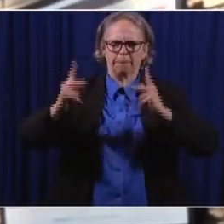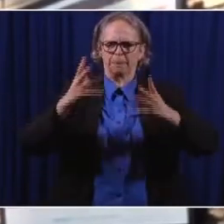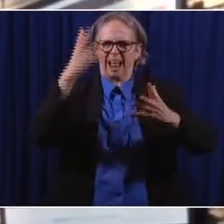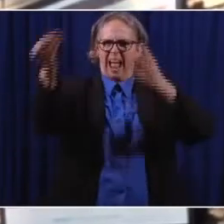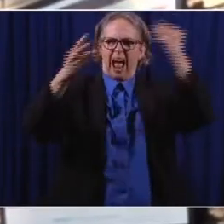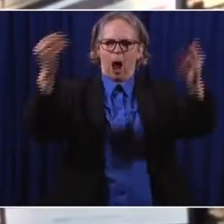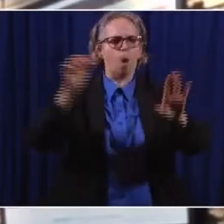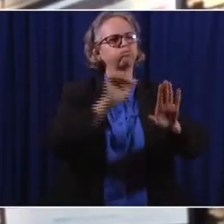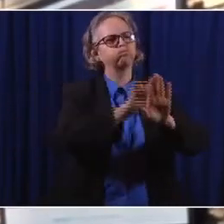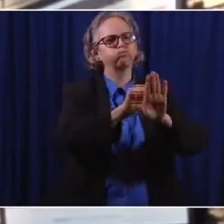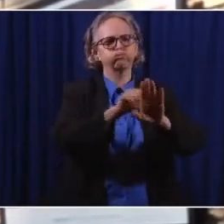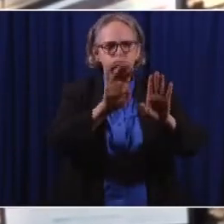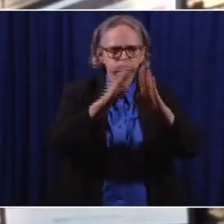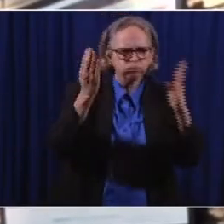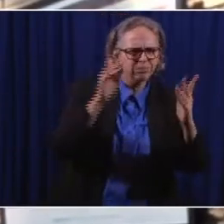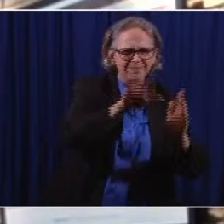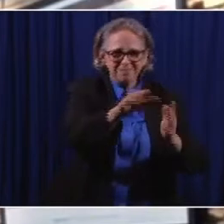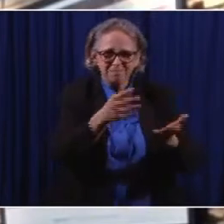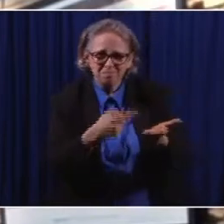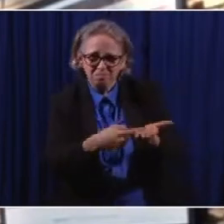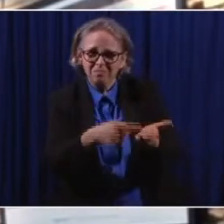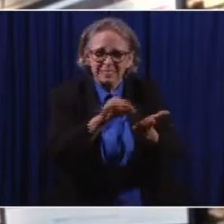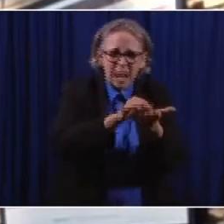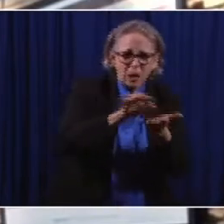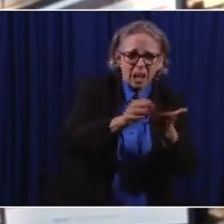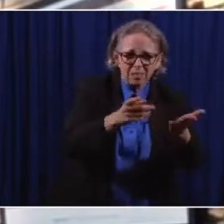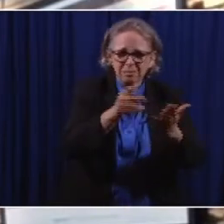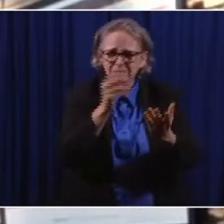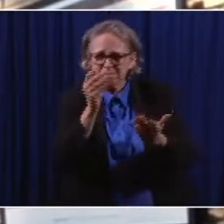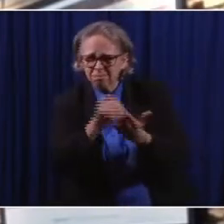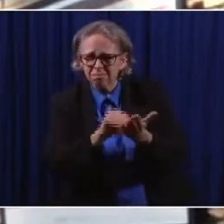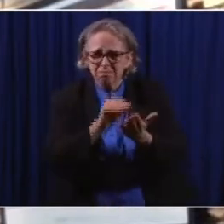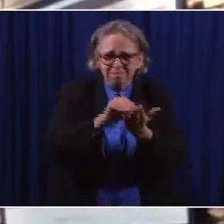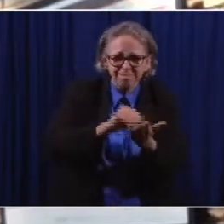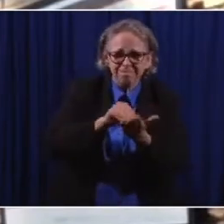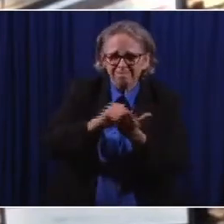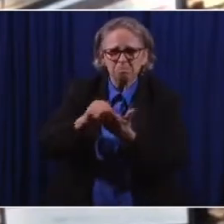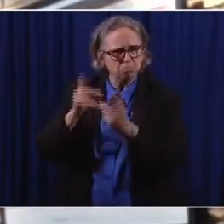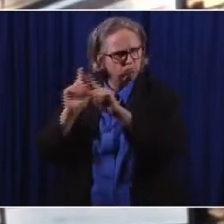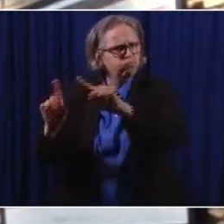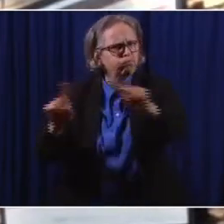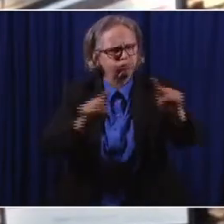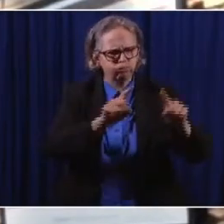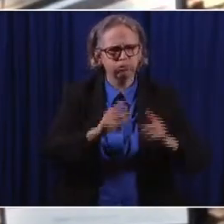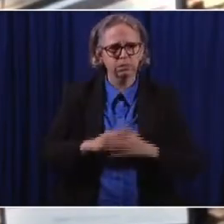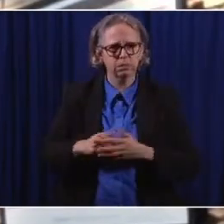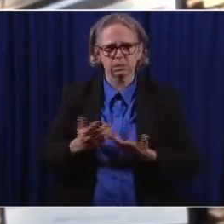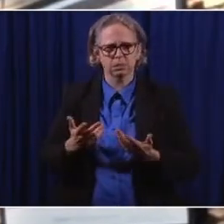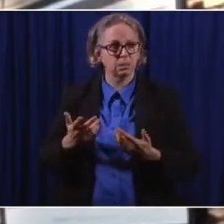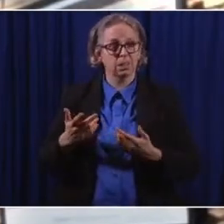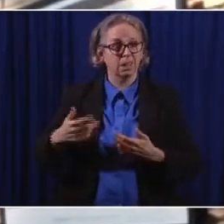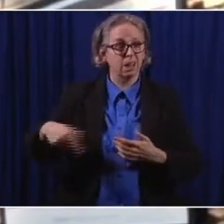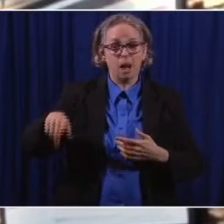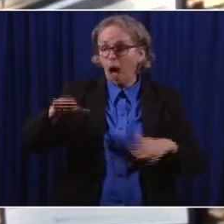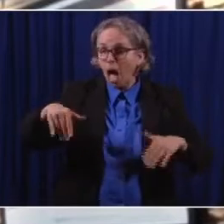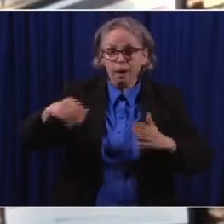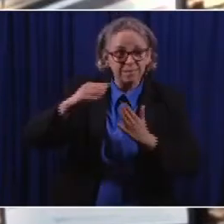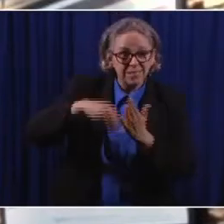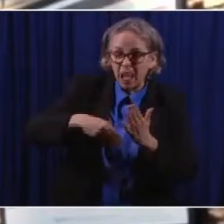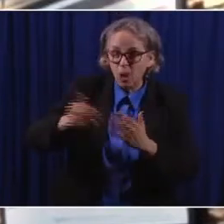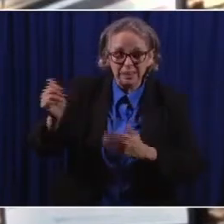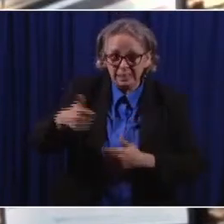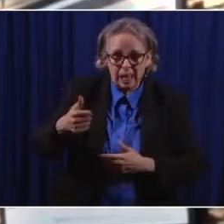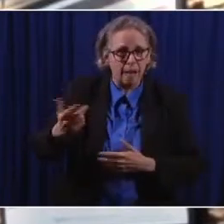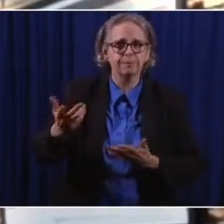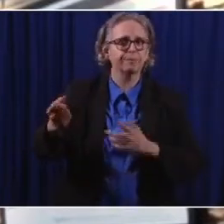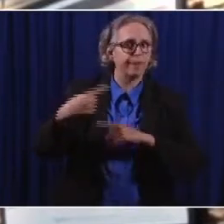different communities, and they're stopping by doors of individuals who or households who have not yet responded to the postcards that have